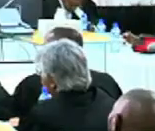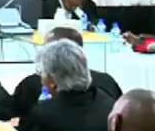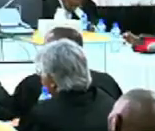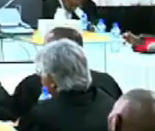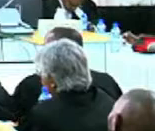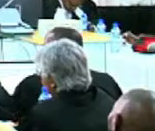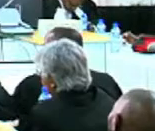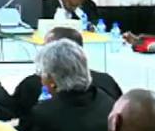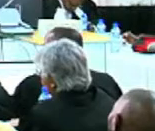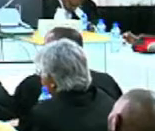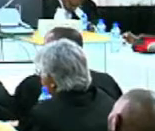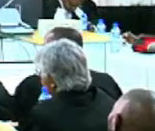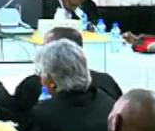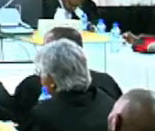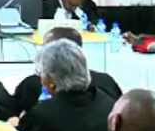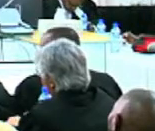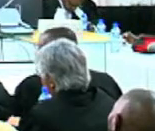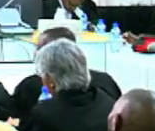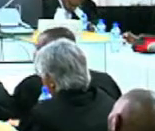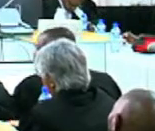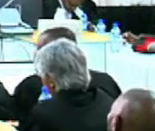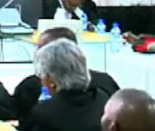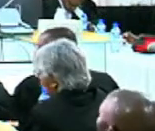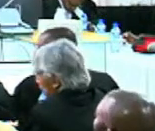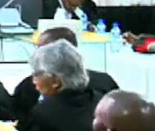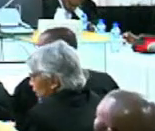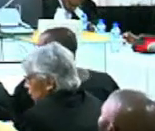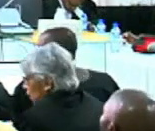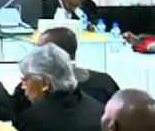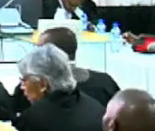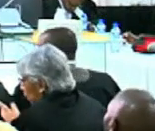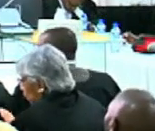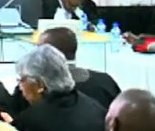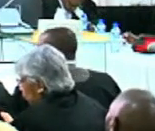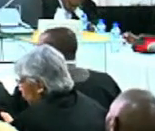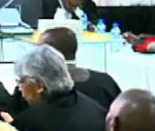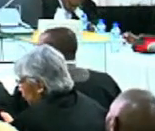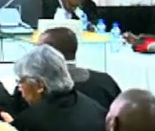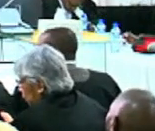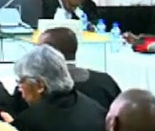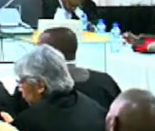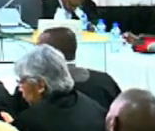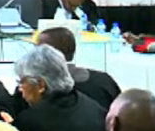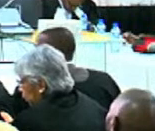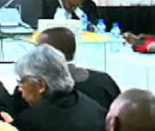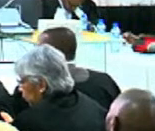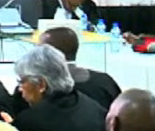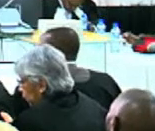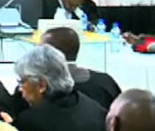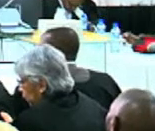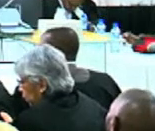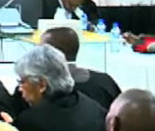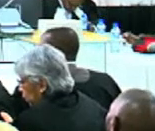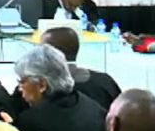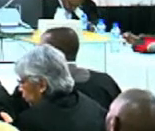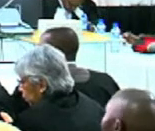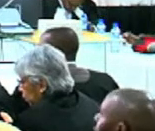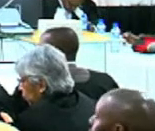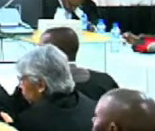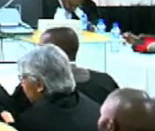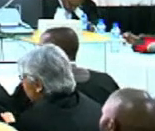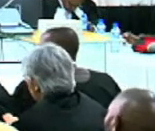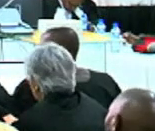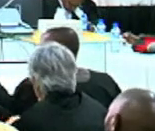the attention of the court, but was asked to wait until Ms. Soweto had completed her presentation.